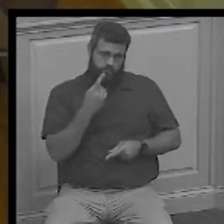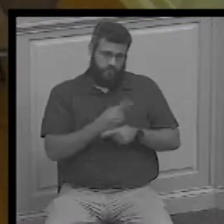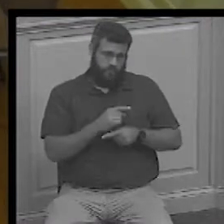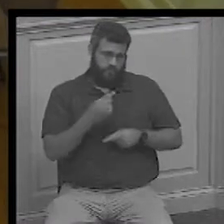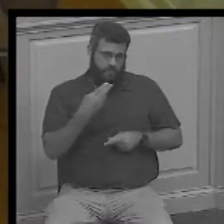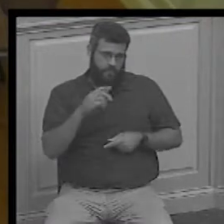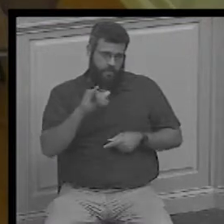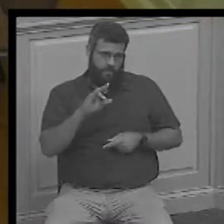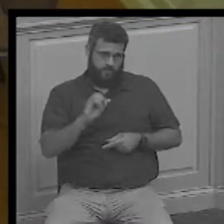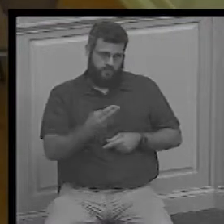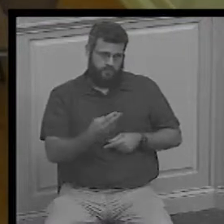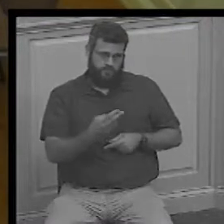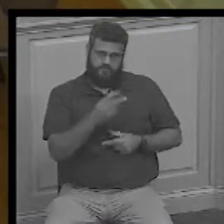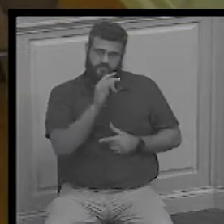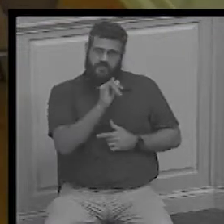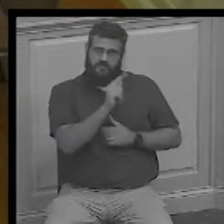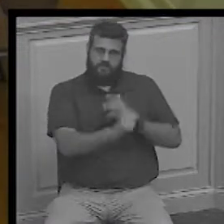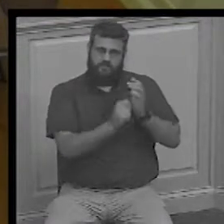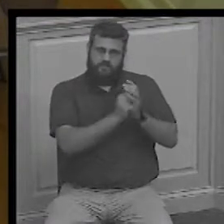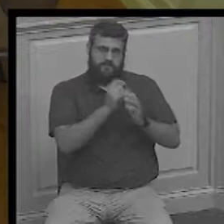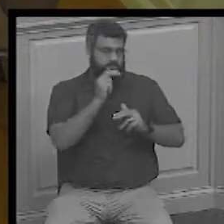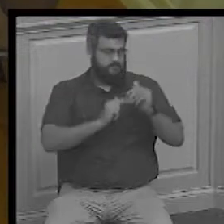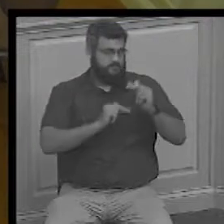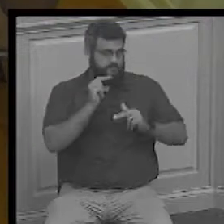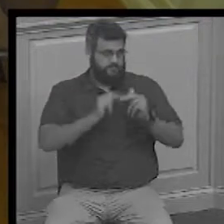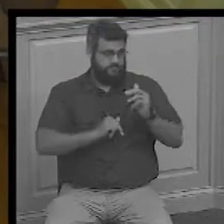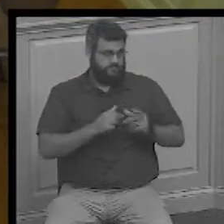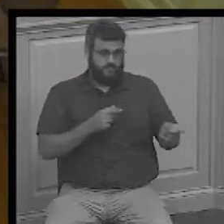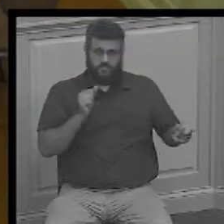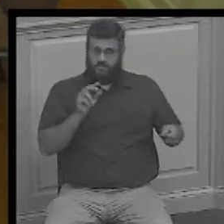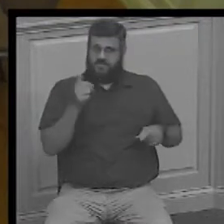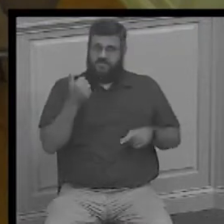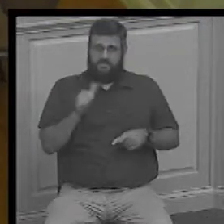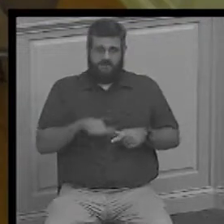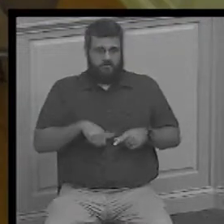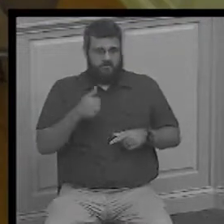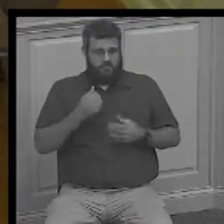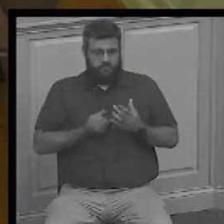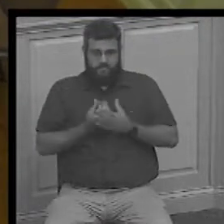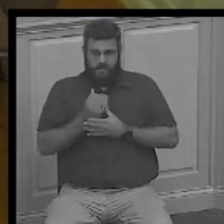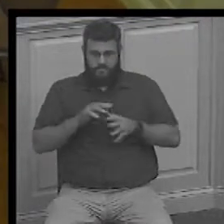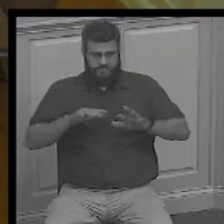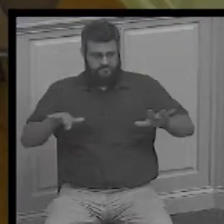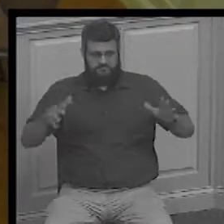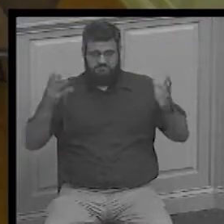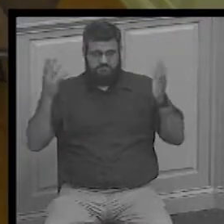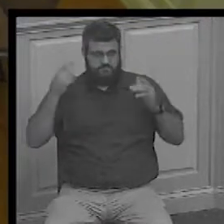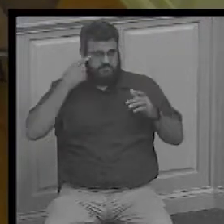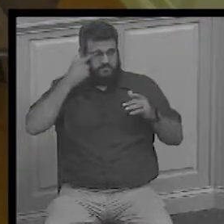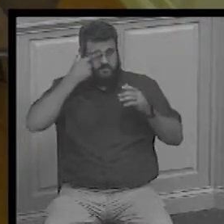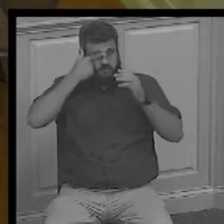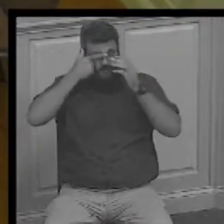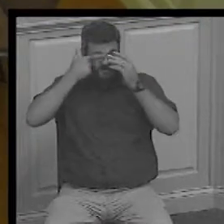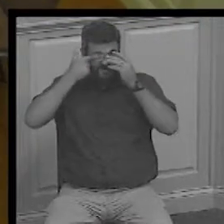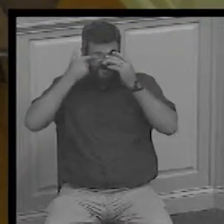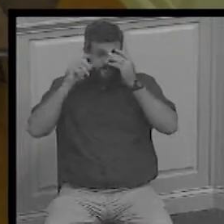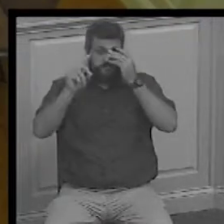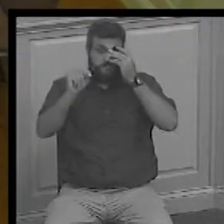you just, Should it be petunias or geraniums or? Right, or yeah. flag- I was just trying to clarify what you